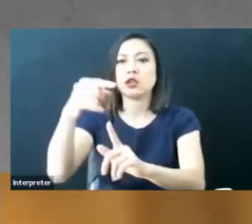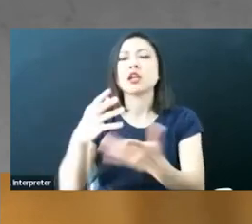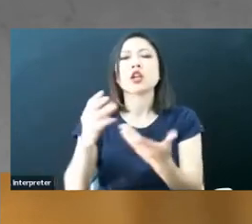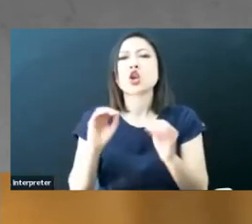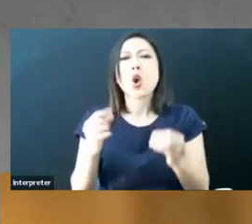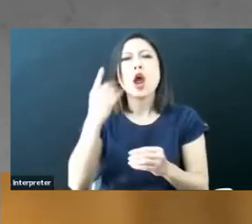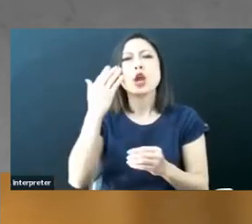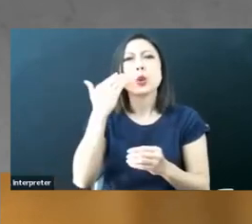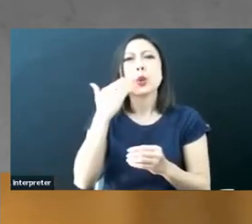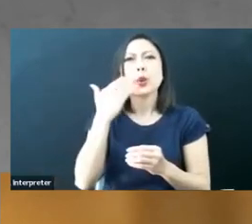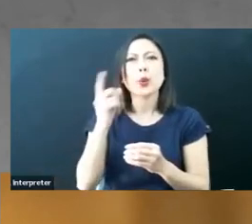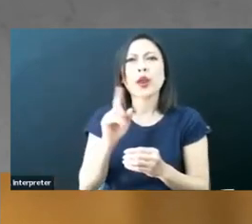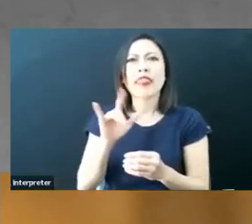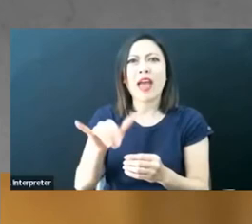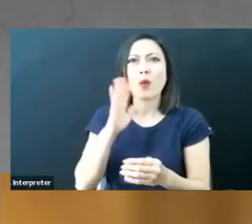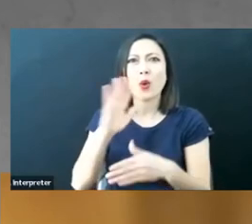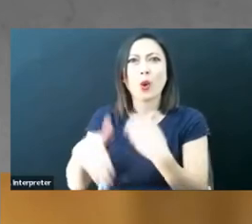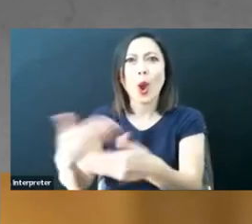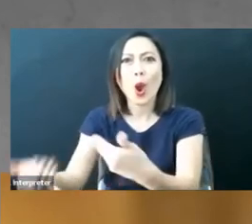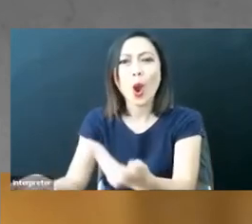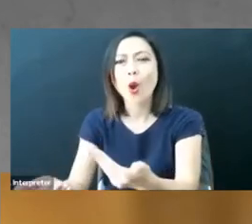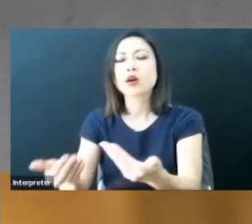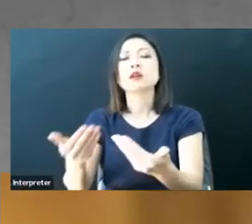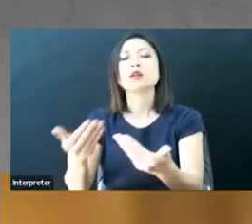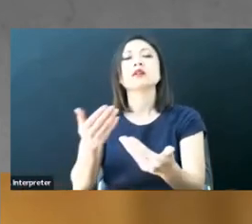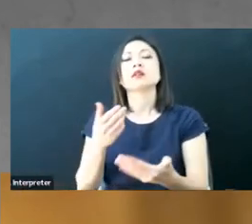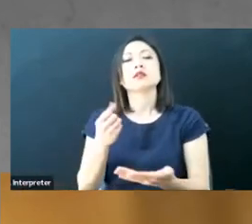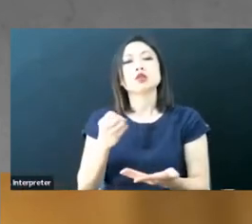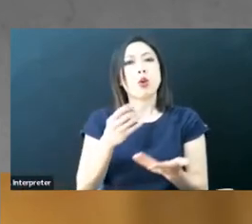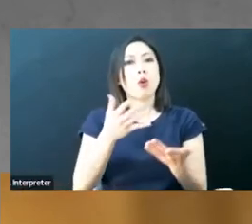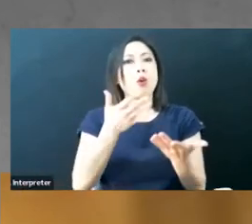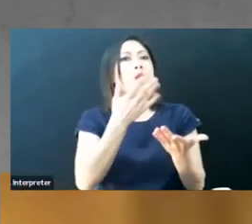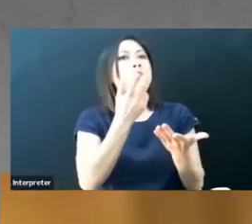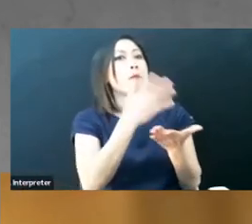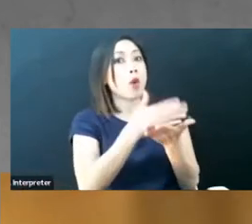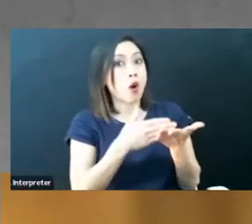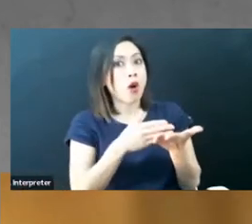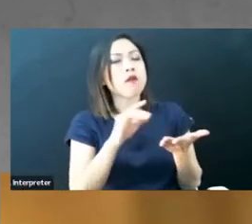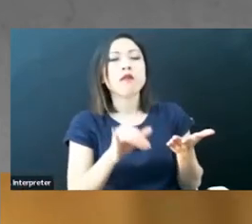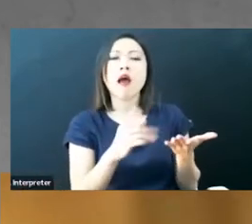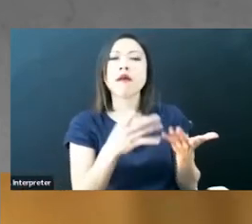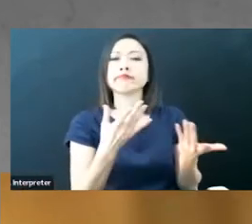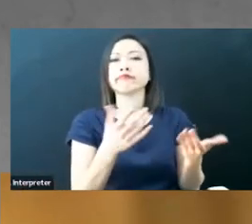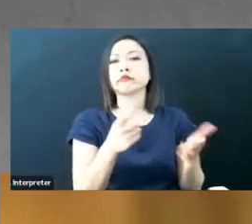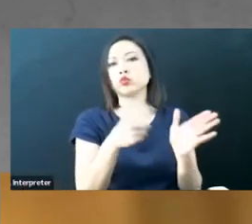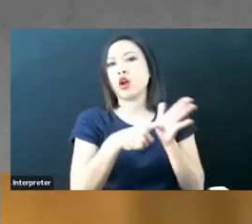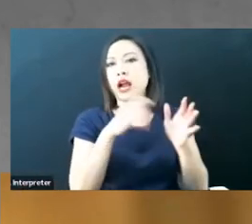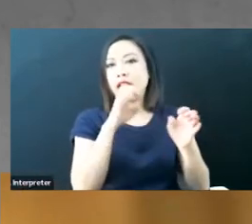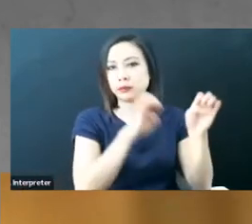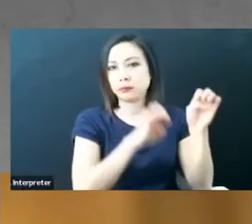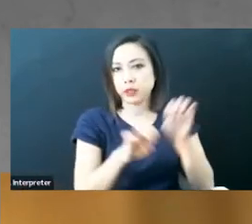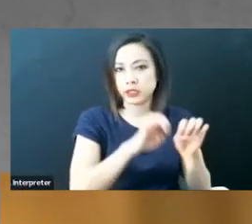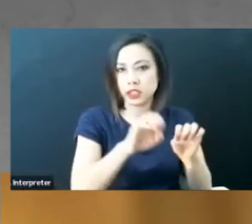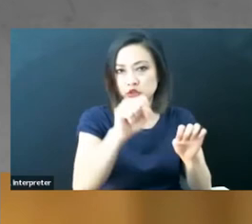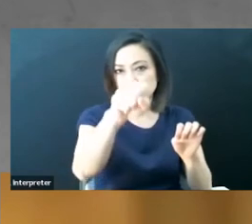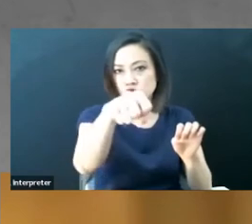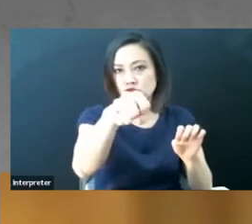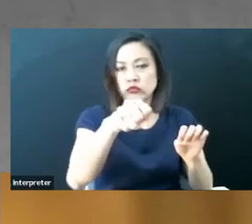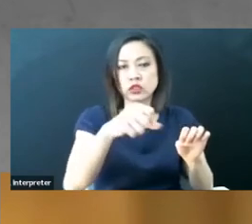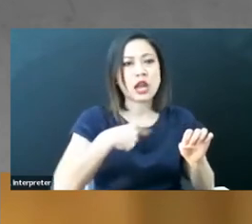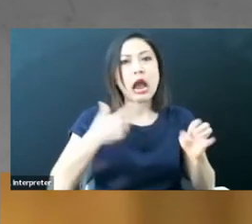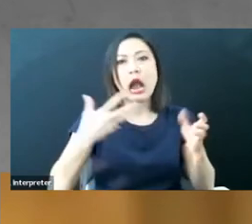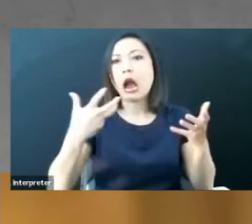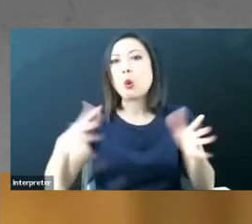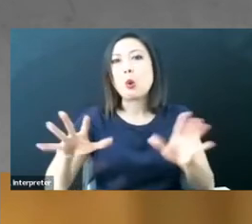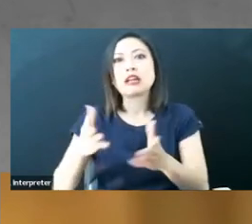go. And so you do, there is an element of experimentation, no question. I don't want to suggest that everything has a